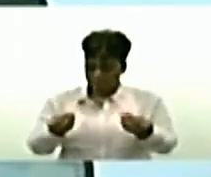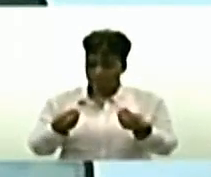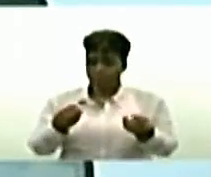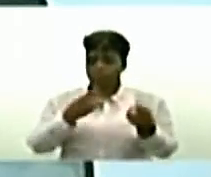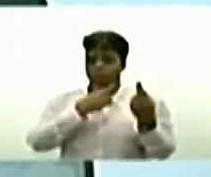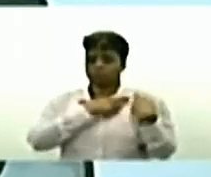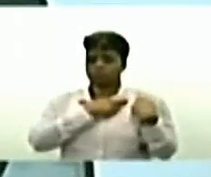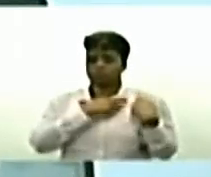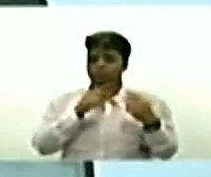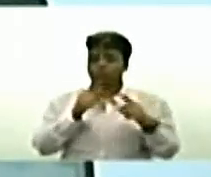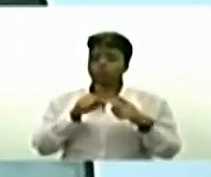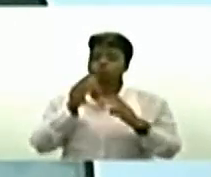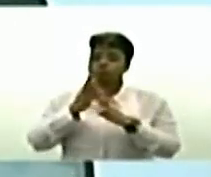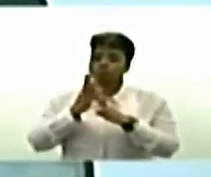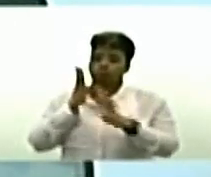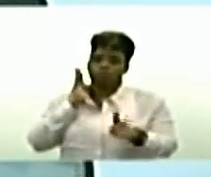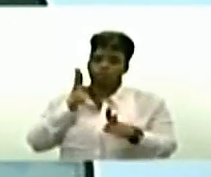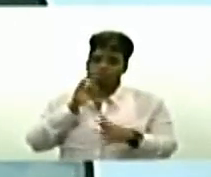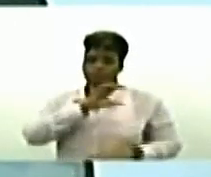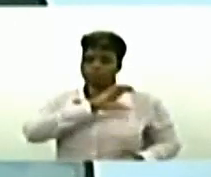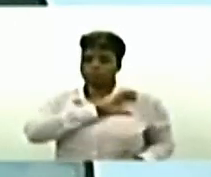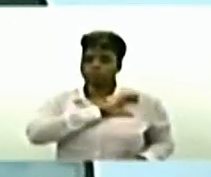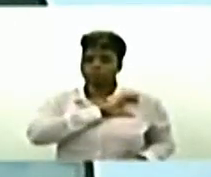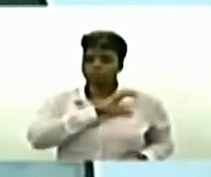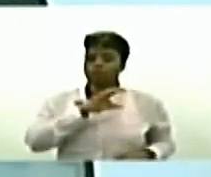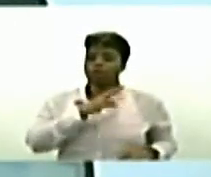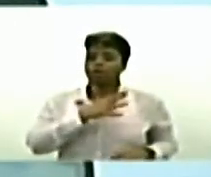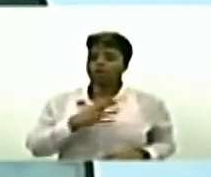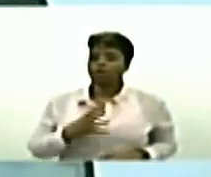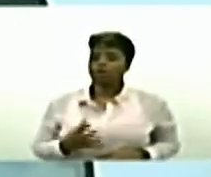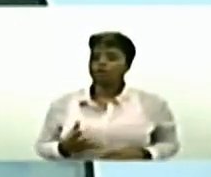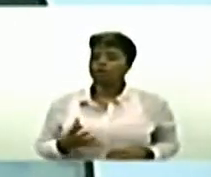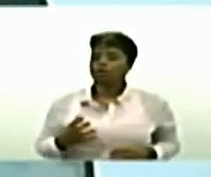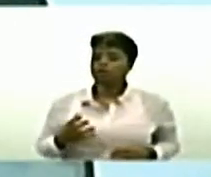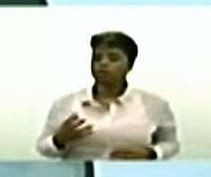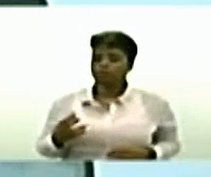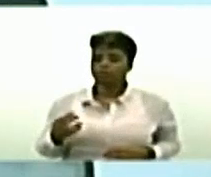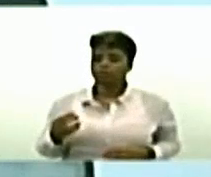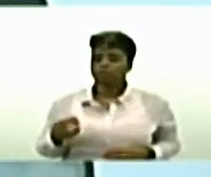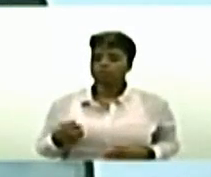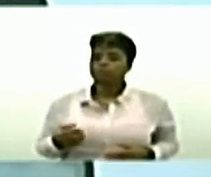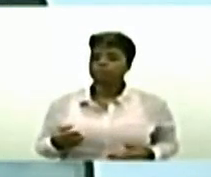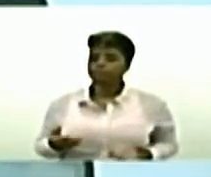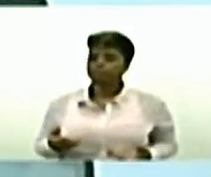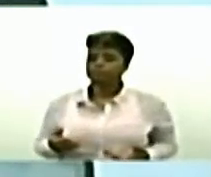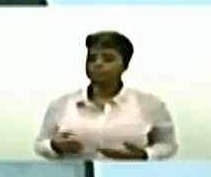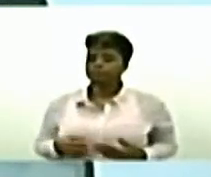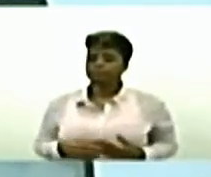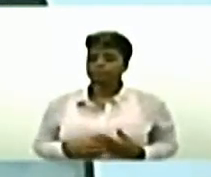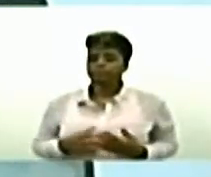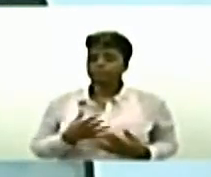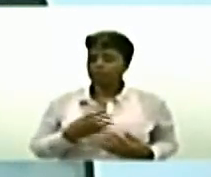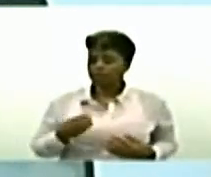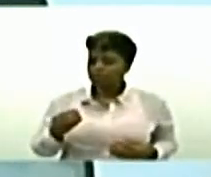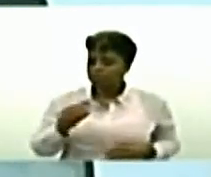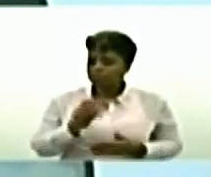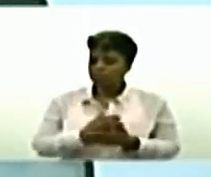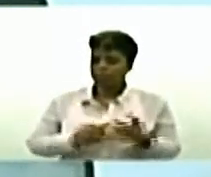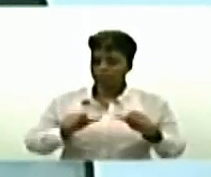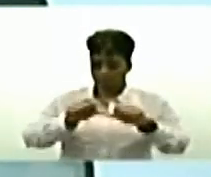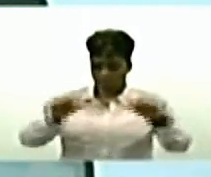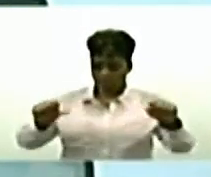There are complementarities in terms of the areas they're patrolling, and it is a